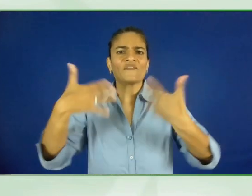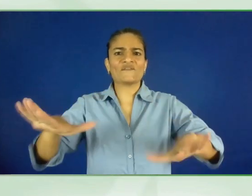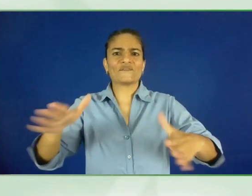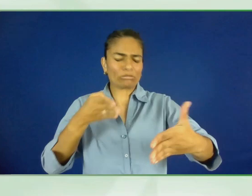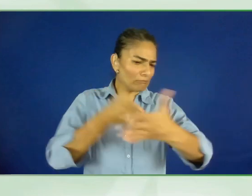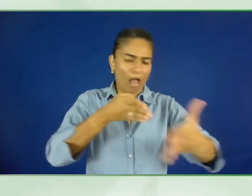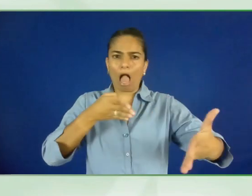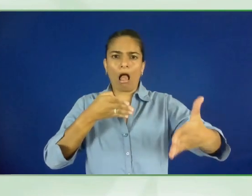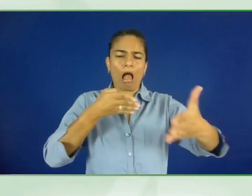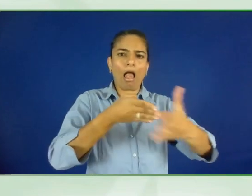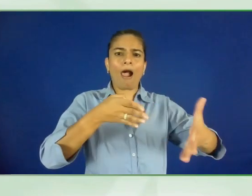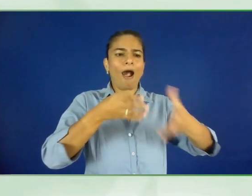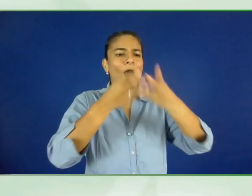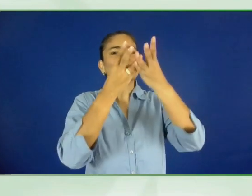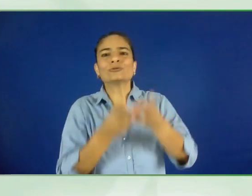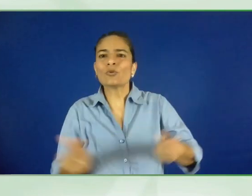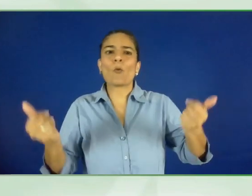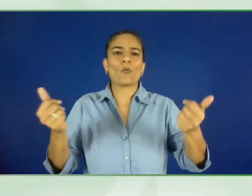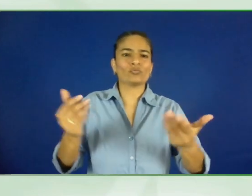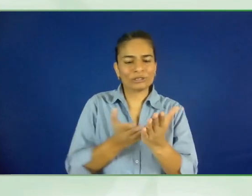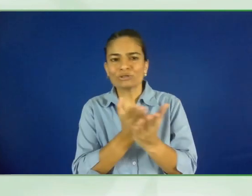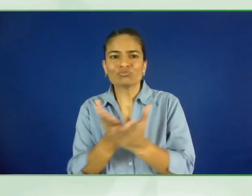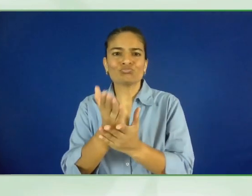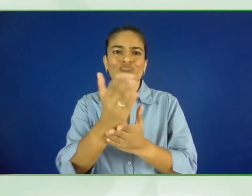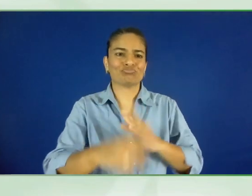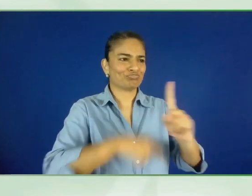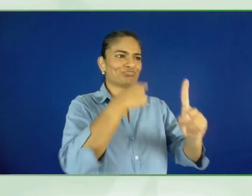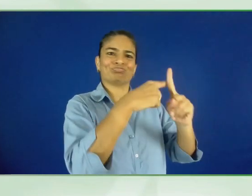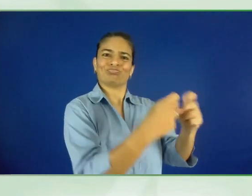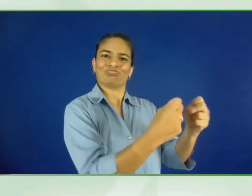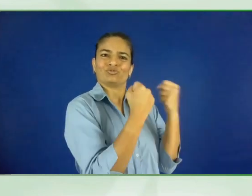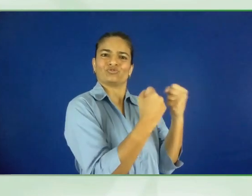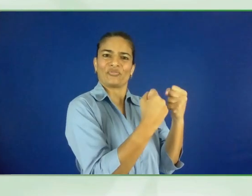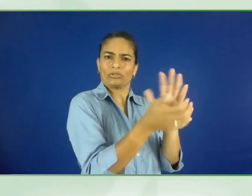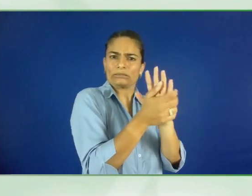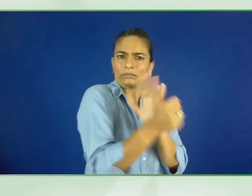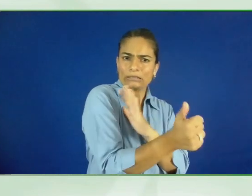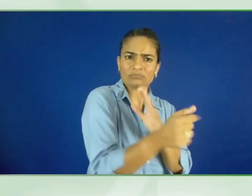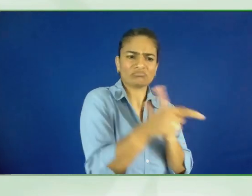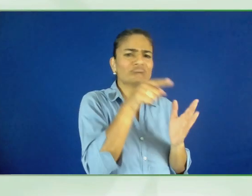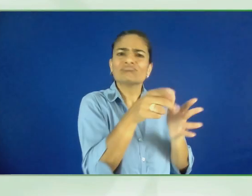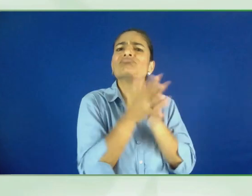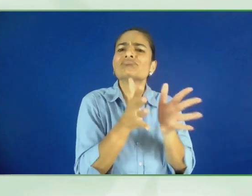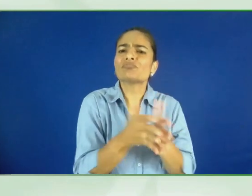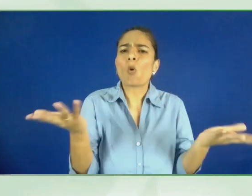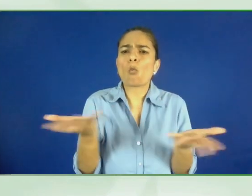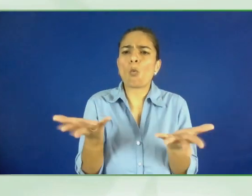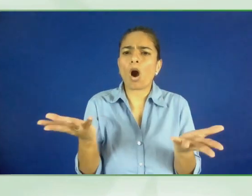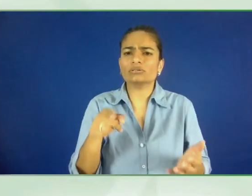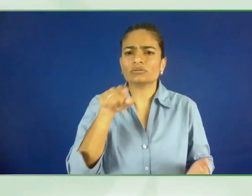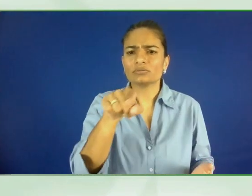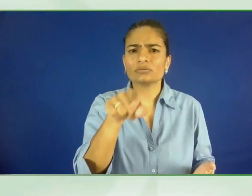your strengths and skills, and also to share with us what did you learn from this experience?